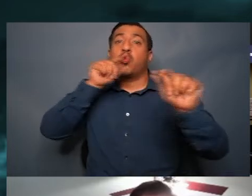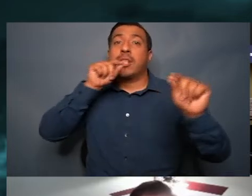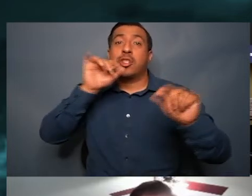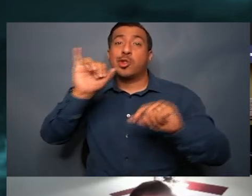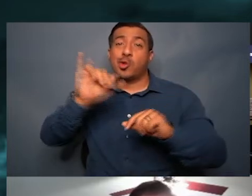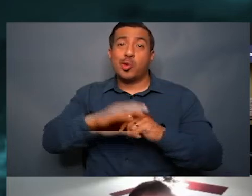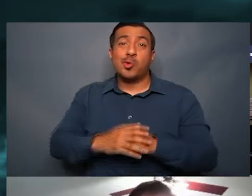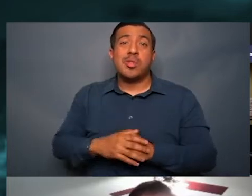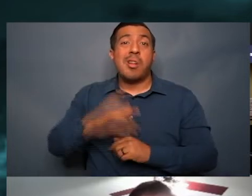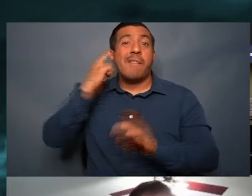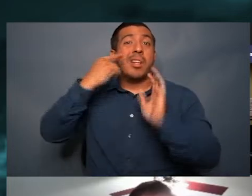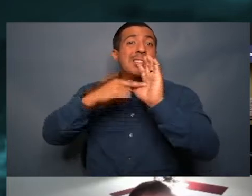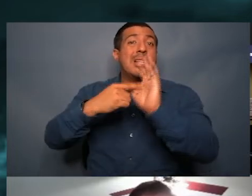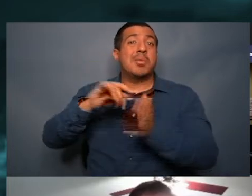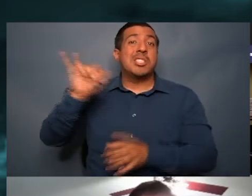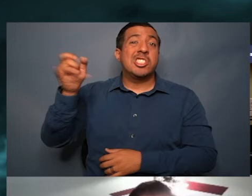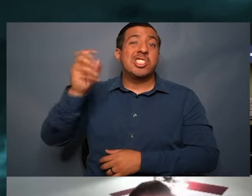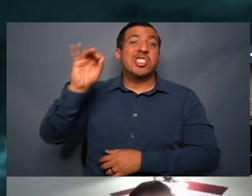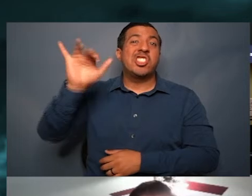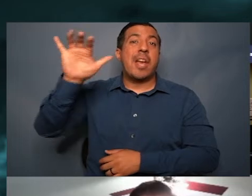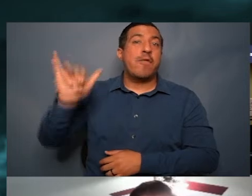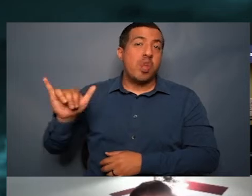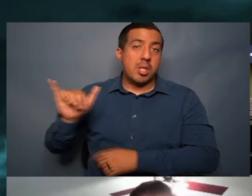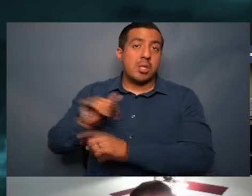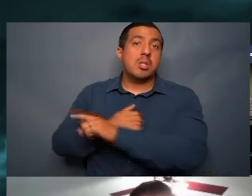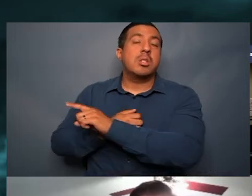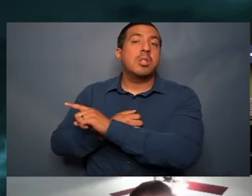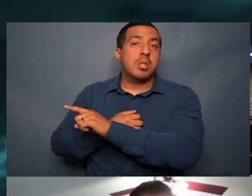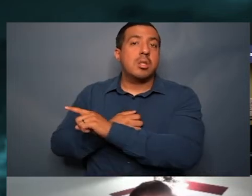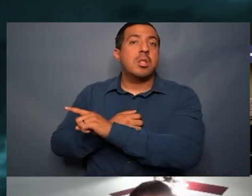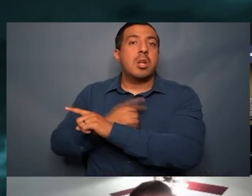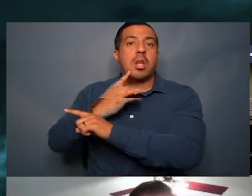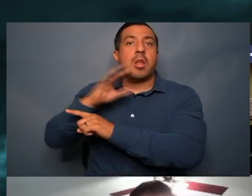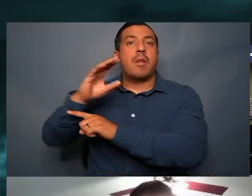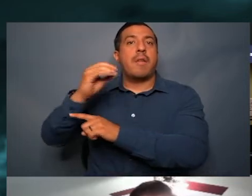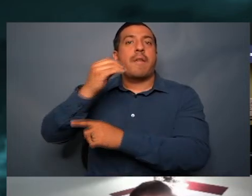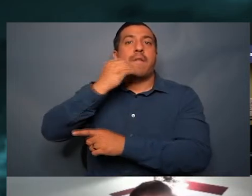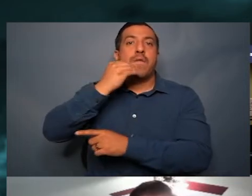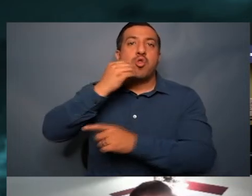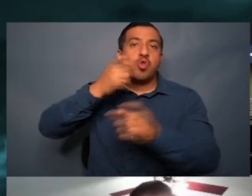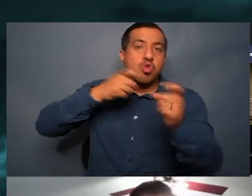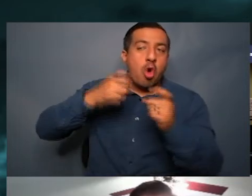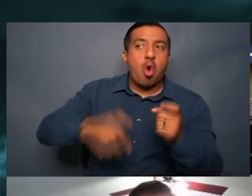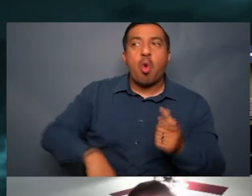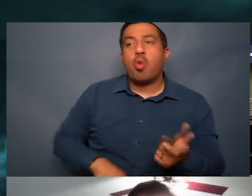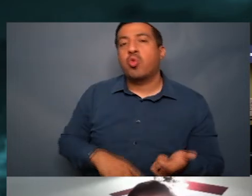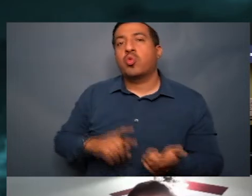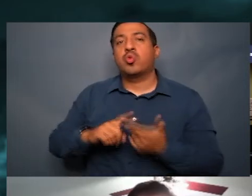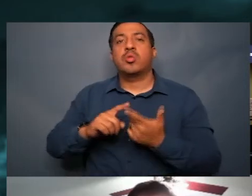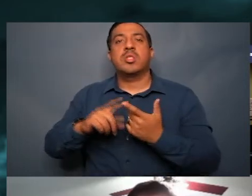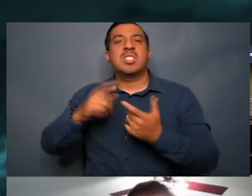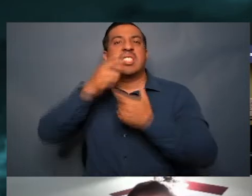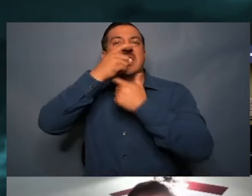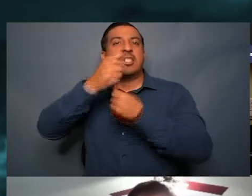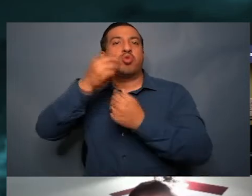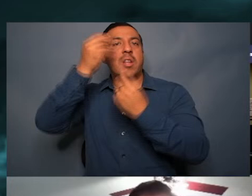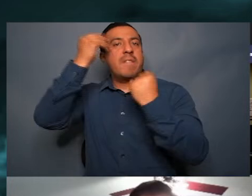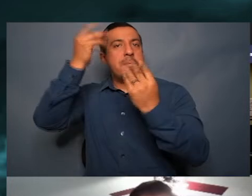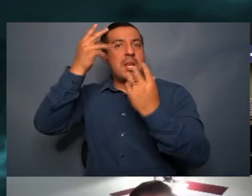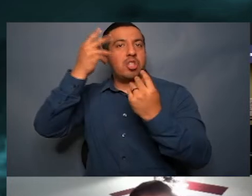like Jeffrey, in that case, from Flood Control, puts a lot of interesting